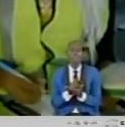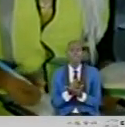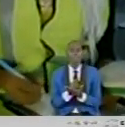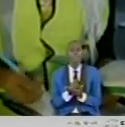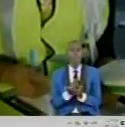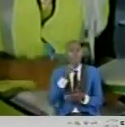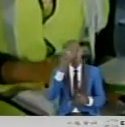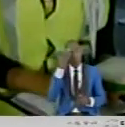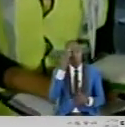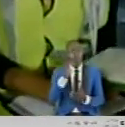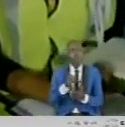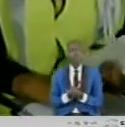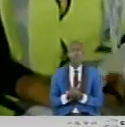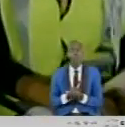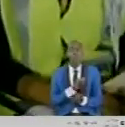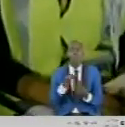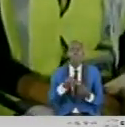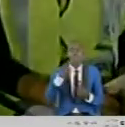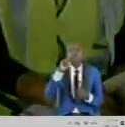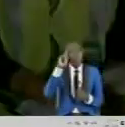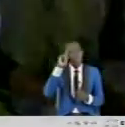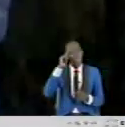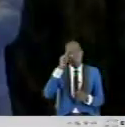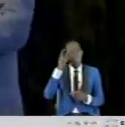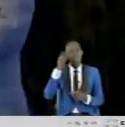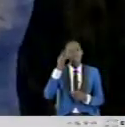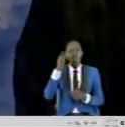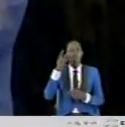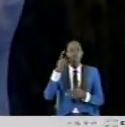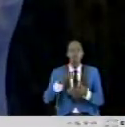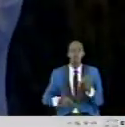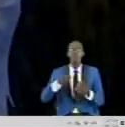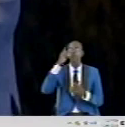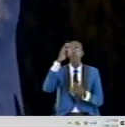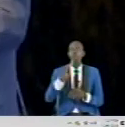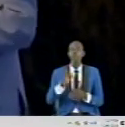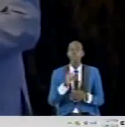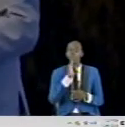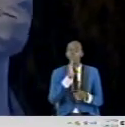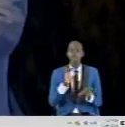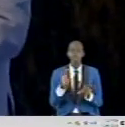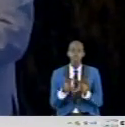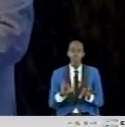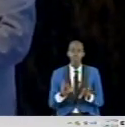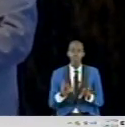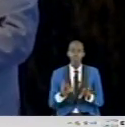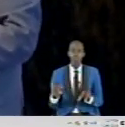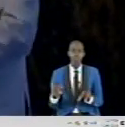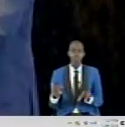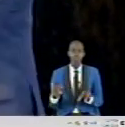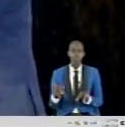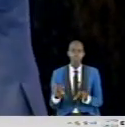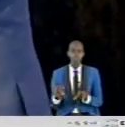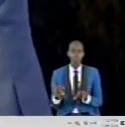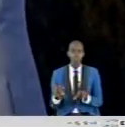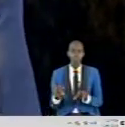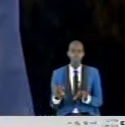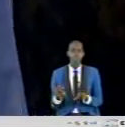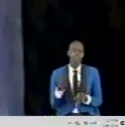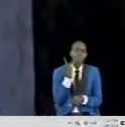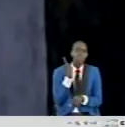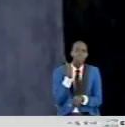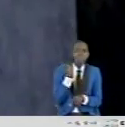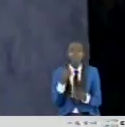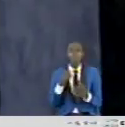when you think of what God is doing just the other Crusade were just had now this